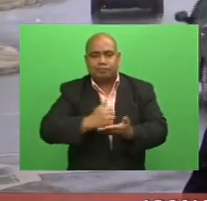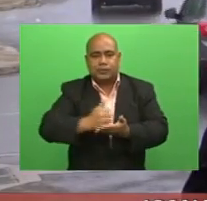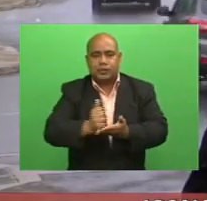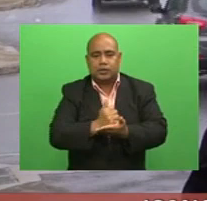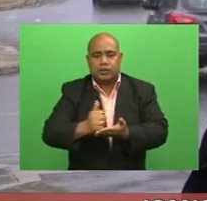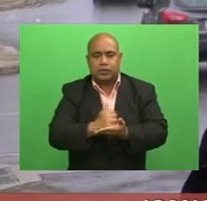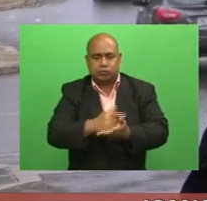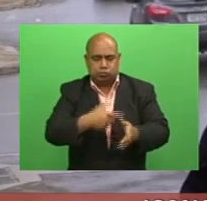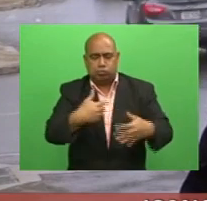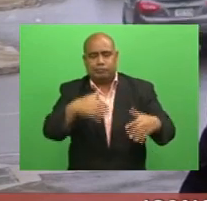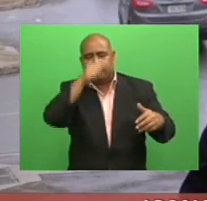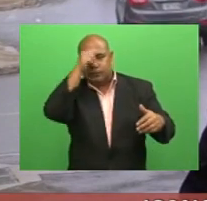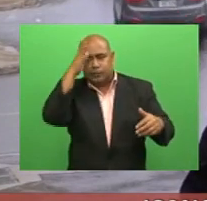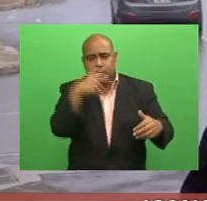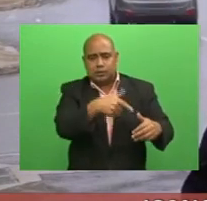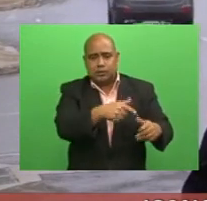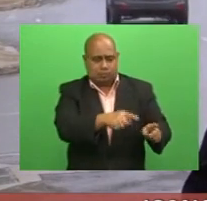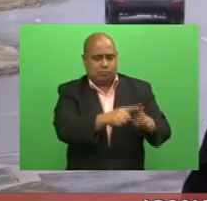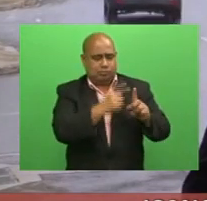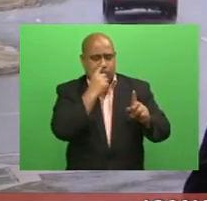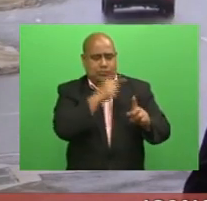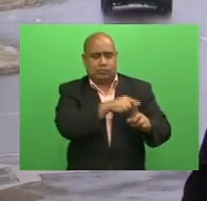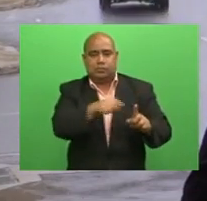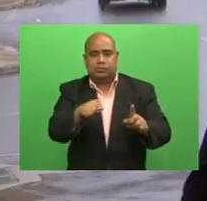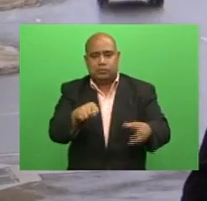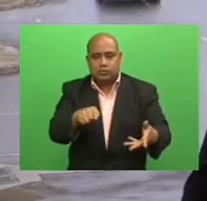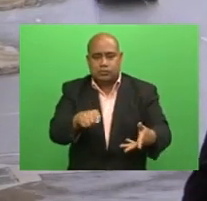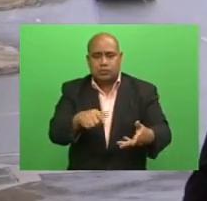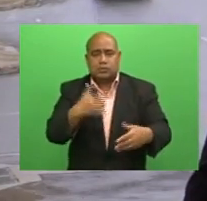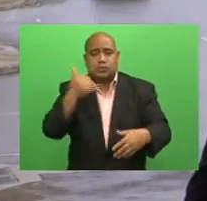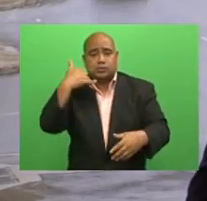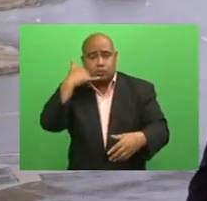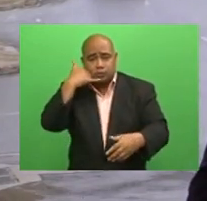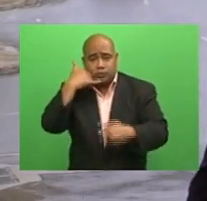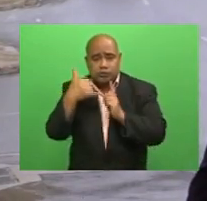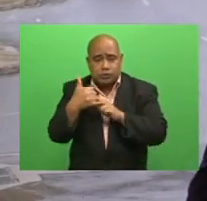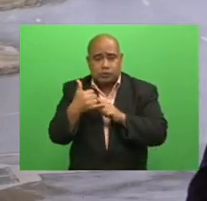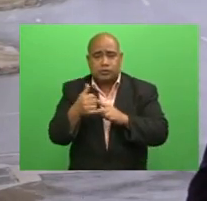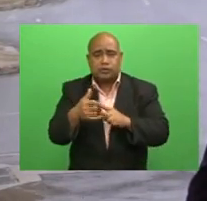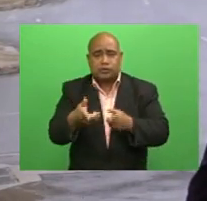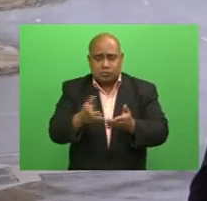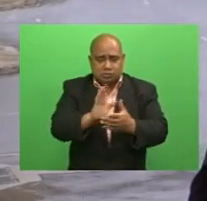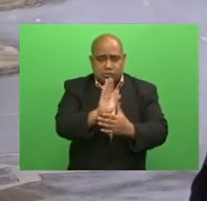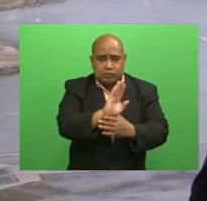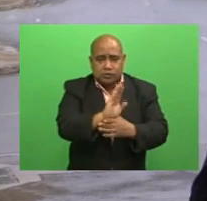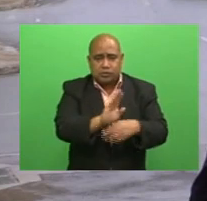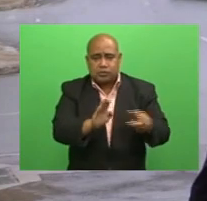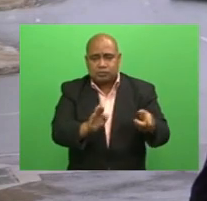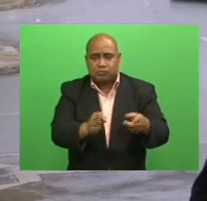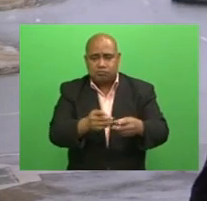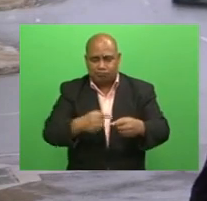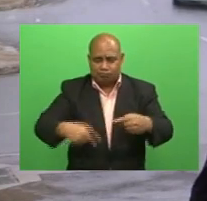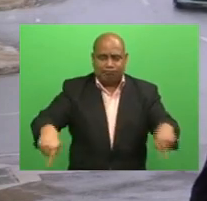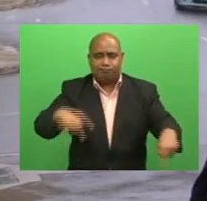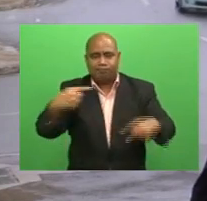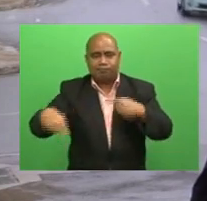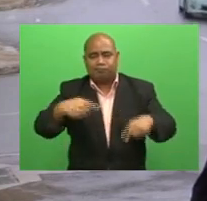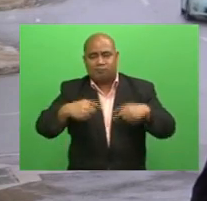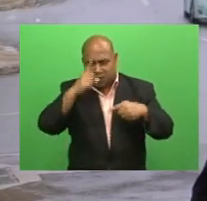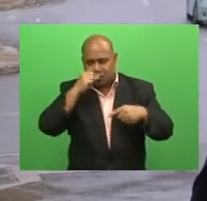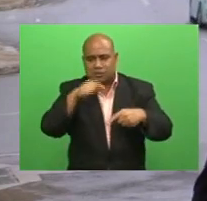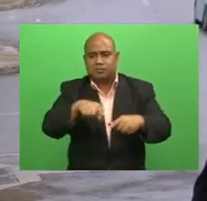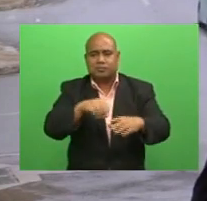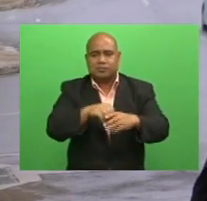by Film Fiji mobile movie competition, enabling filmmakers to use their mobile phones to produce a 1 to 5 minute